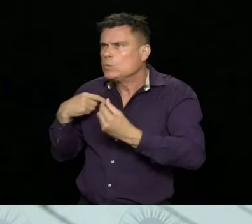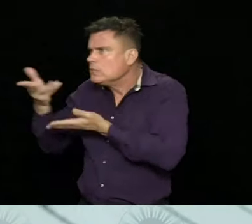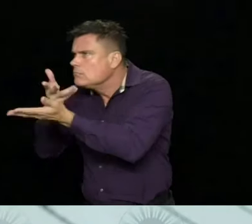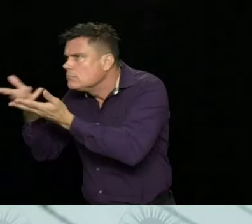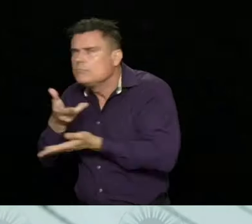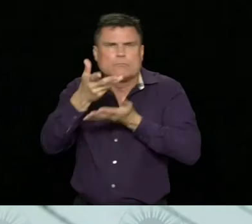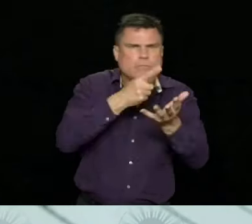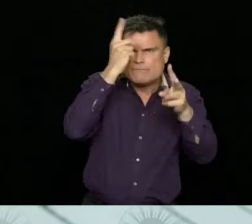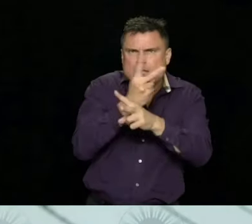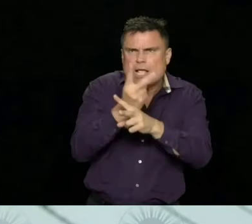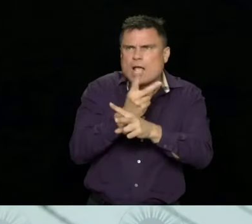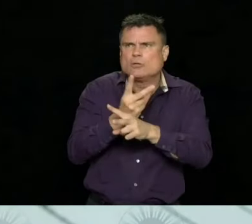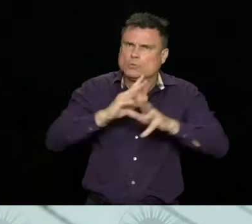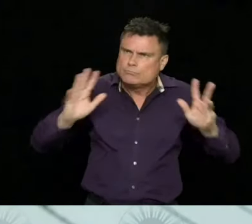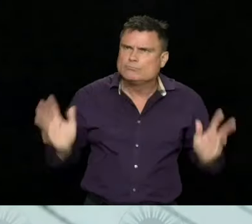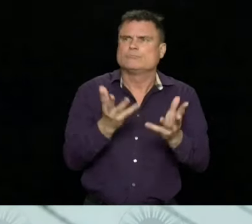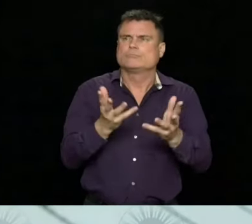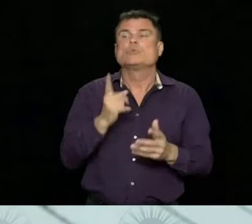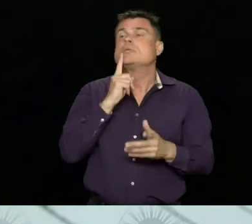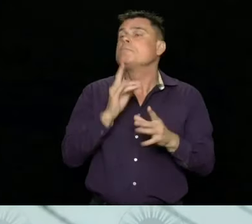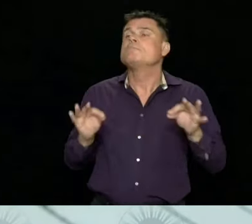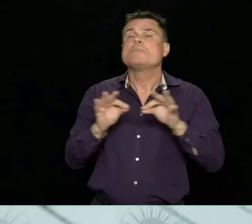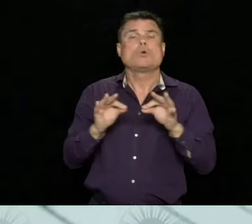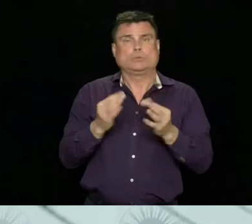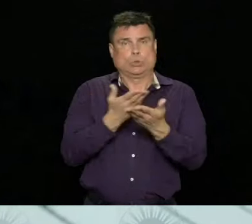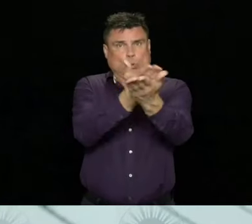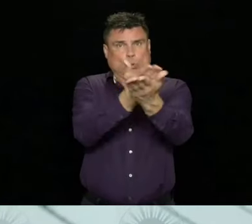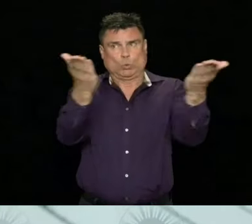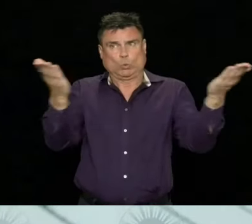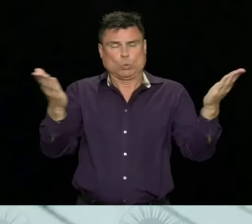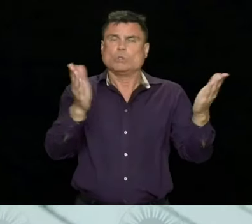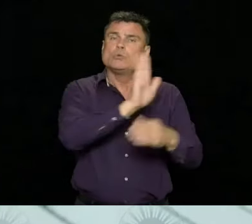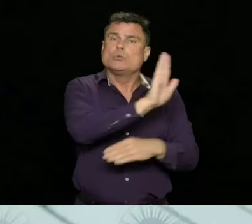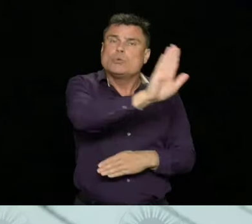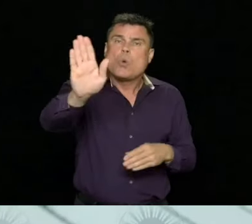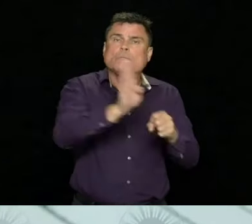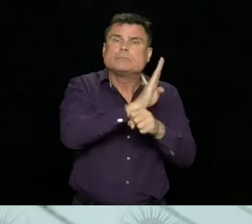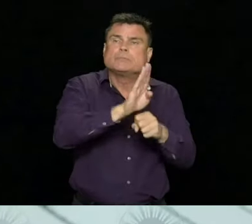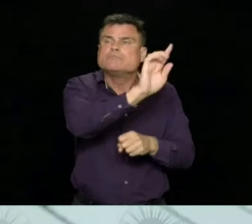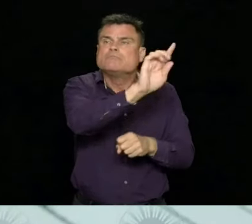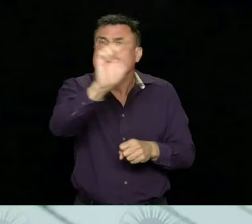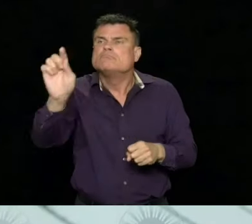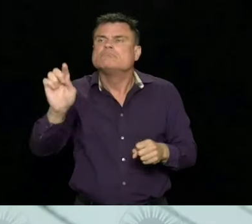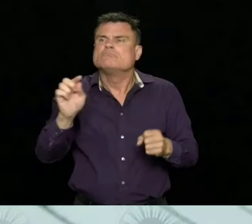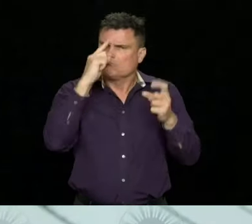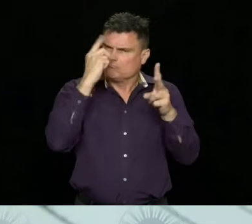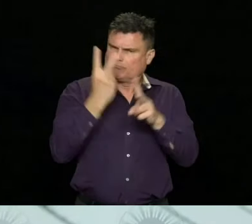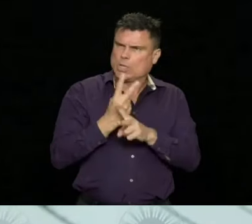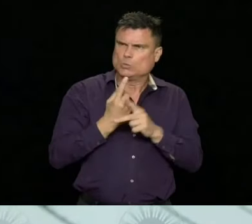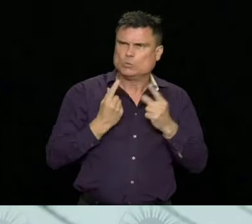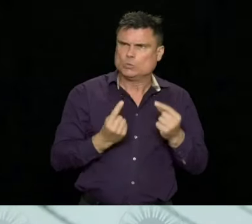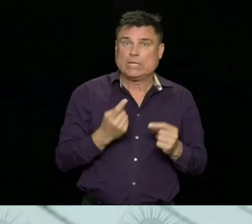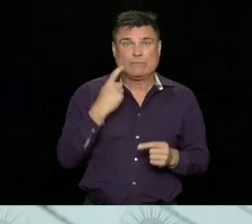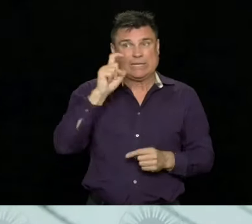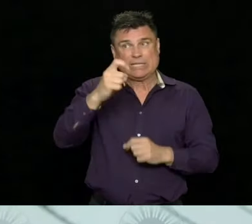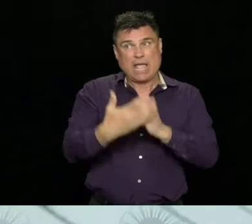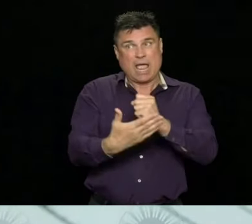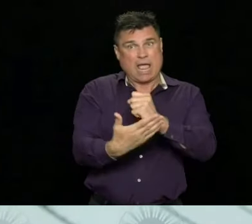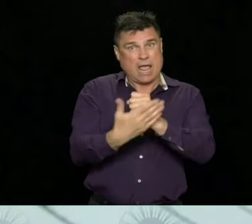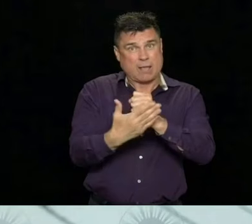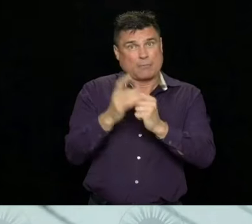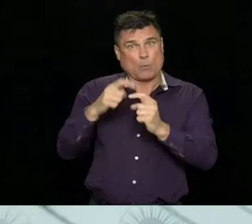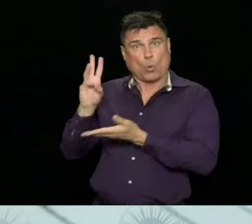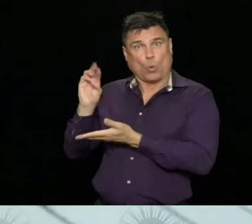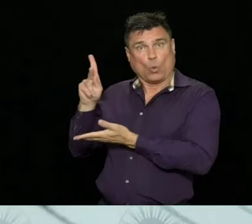needs are. And if they need support from WorkSafeBC, they should approach WorkSafeBC. And WorkSafeBC is committed to work with